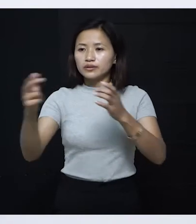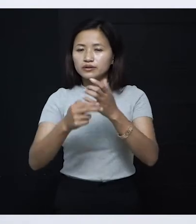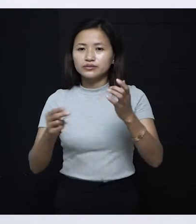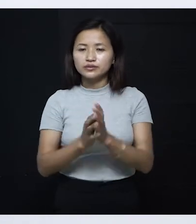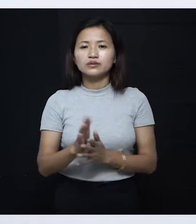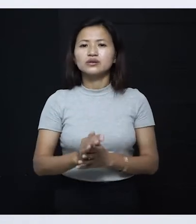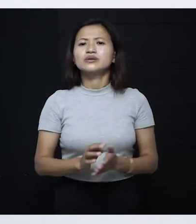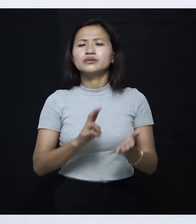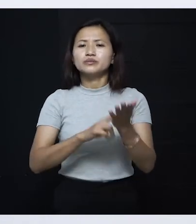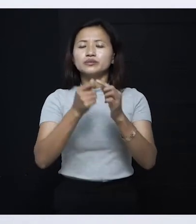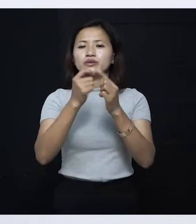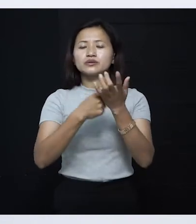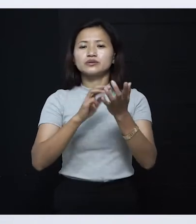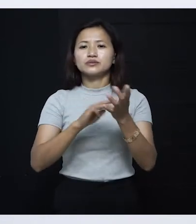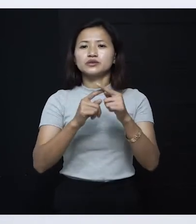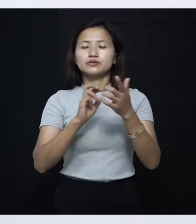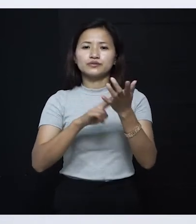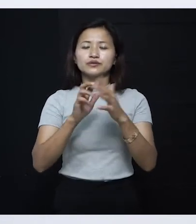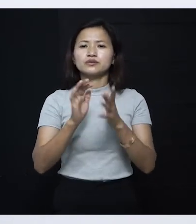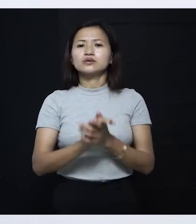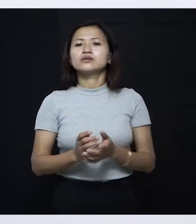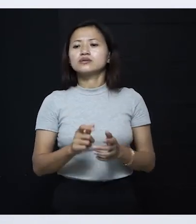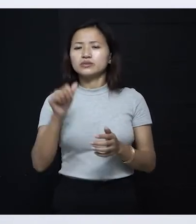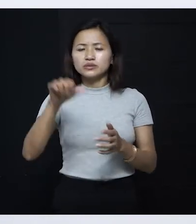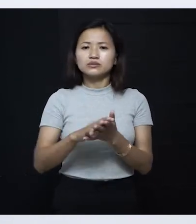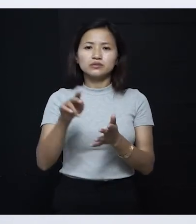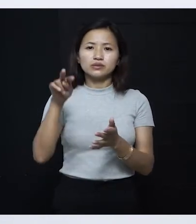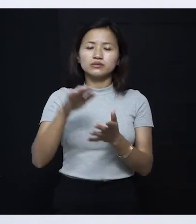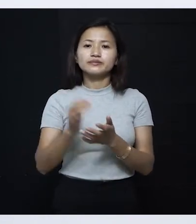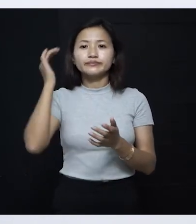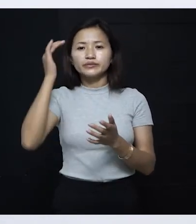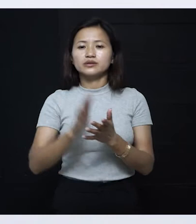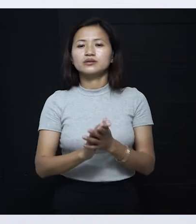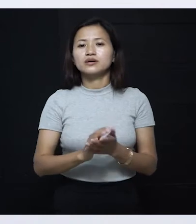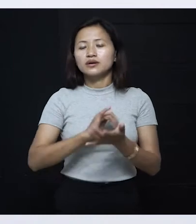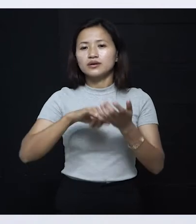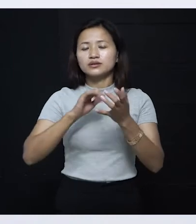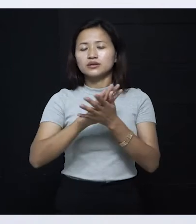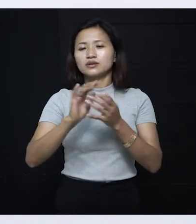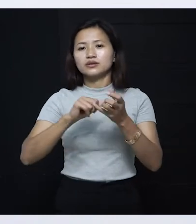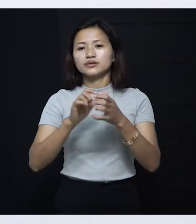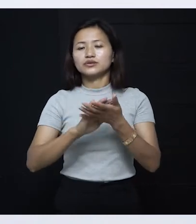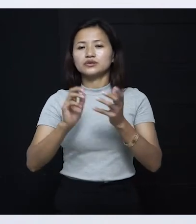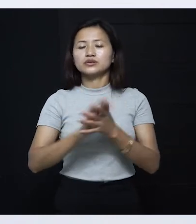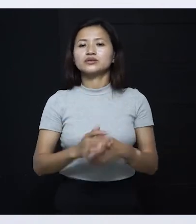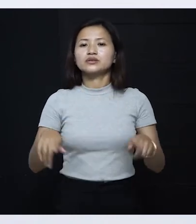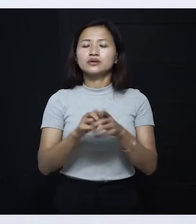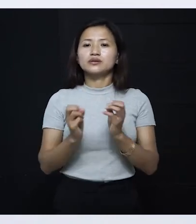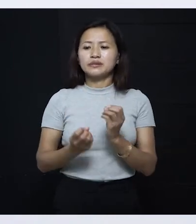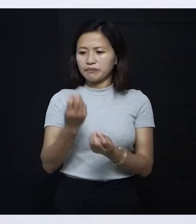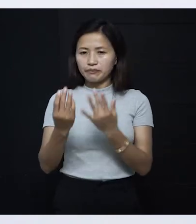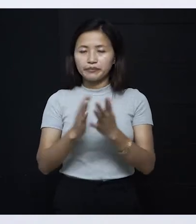the primitive cultivation also, or it is also known as the slash and burn cultivation. Got it?